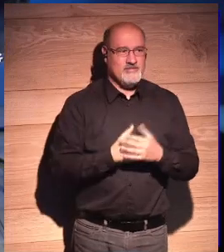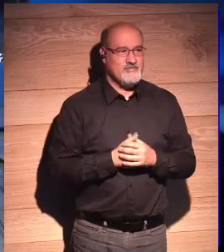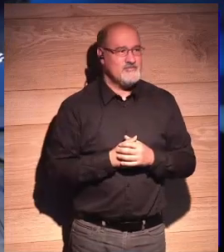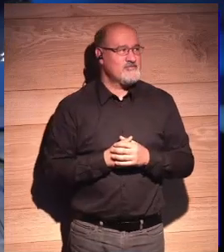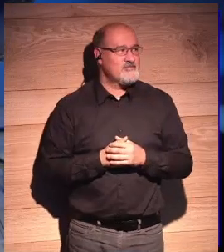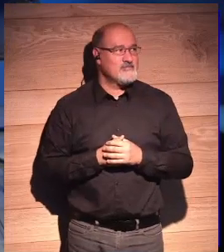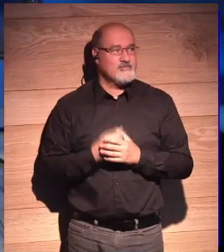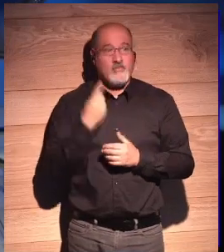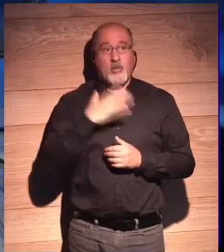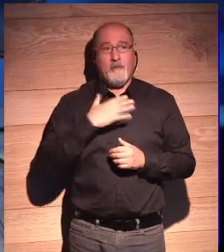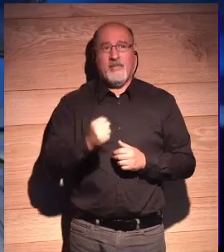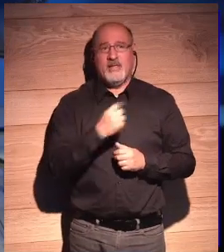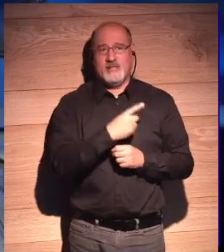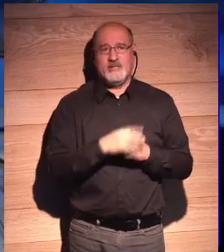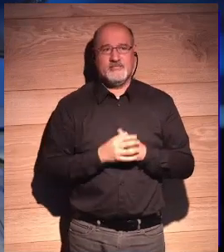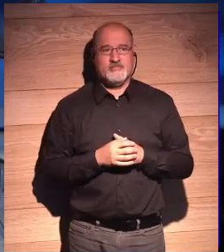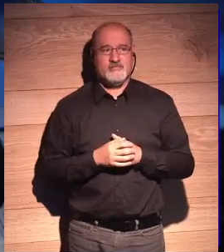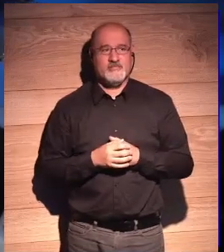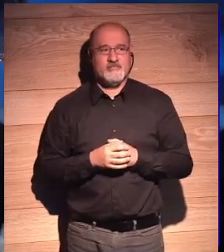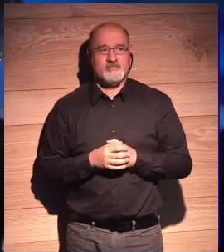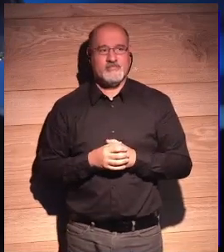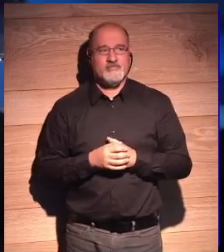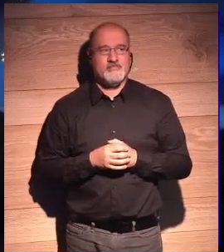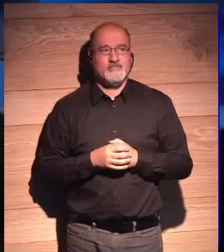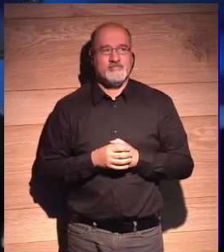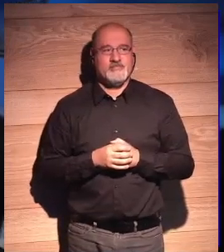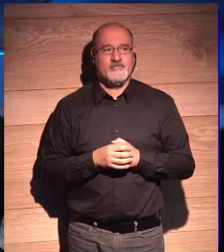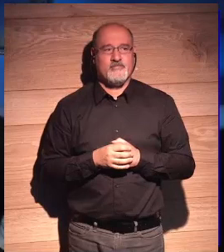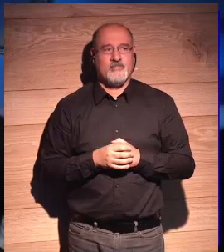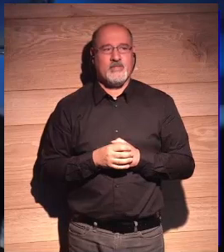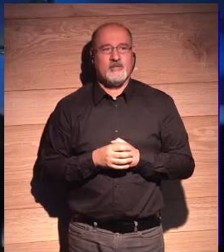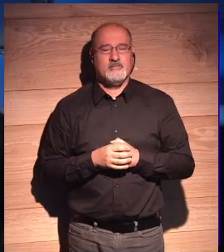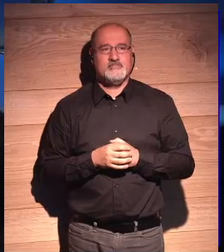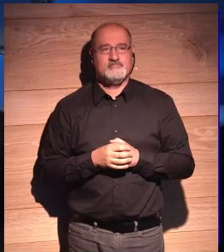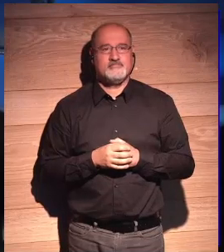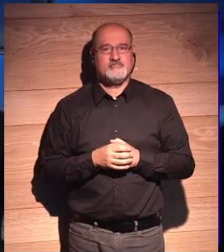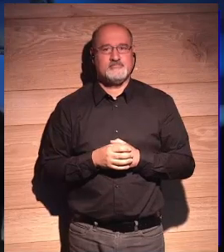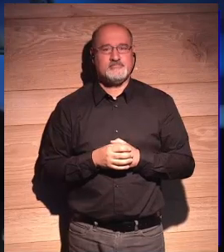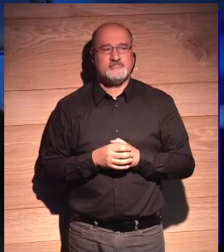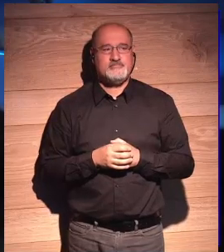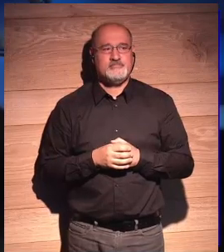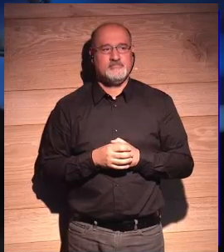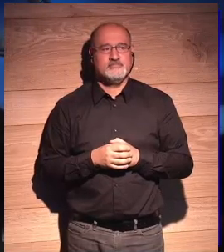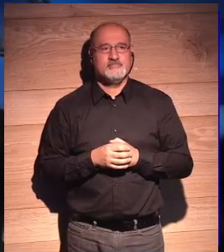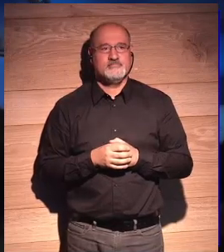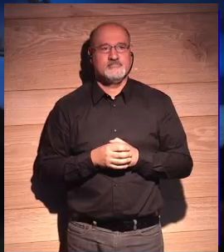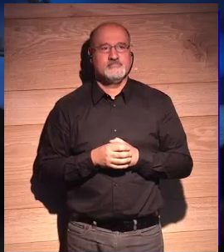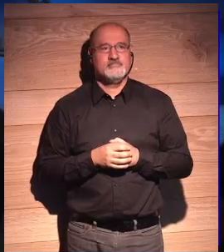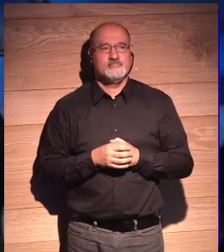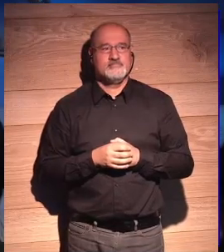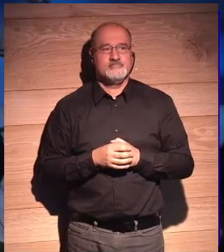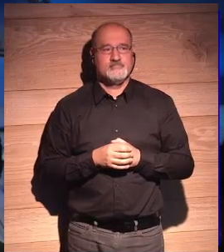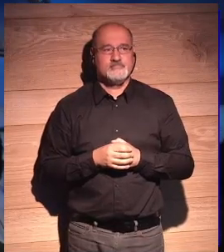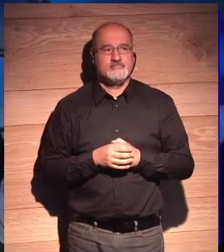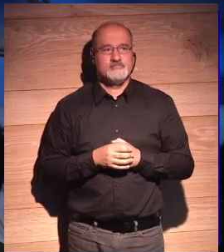people with questions. Over there, there's somebody who wants to ask a question over there. The